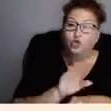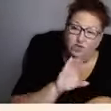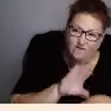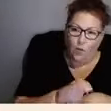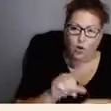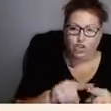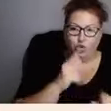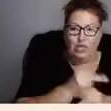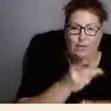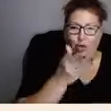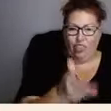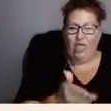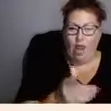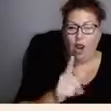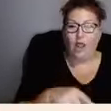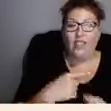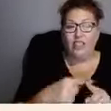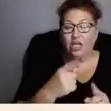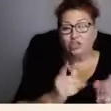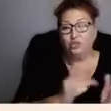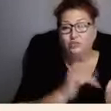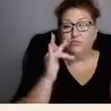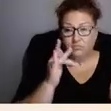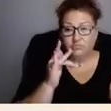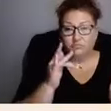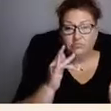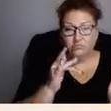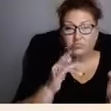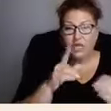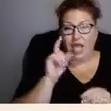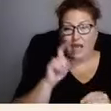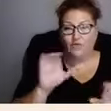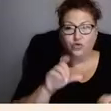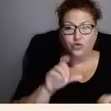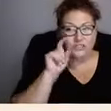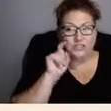She was then exploited for forced sex work.